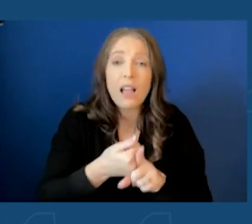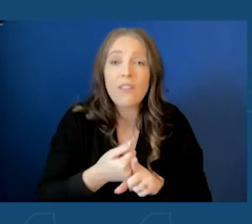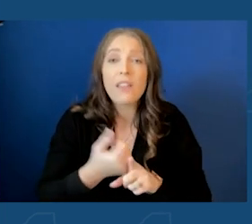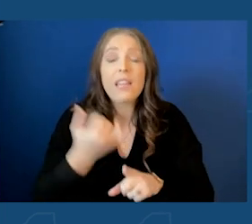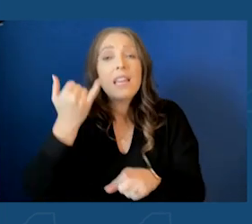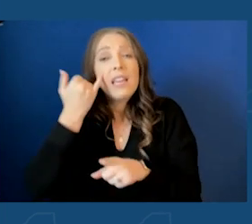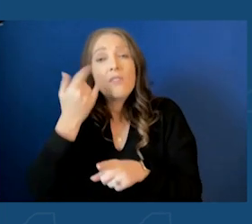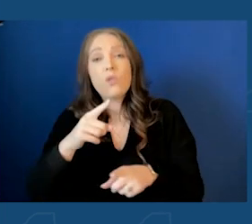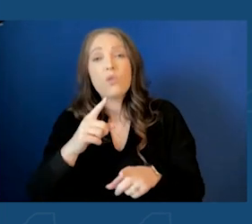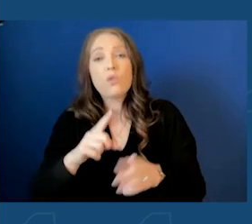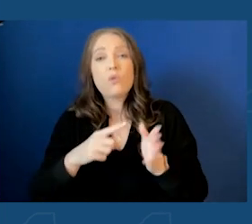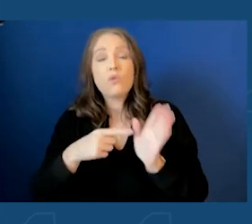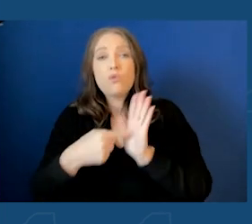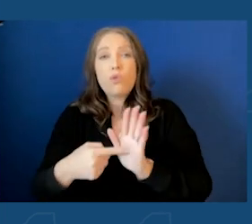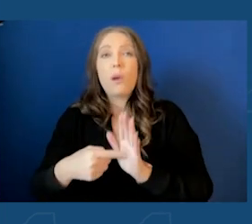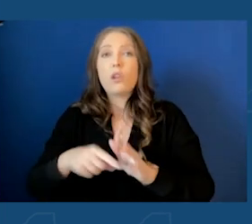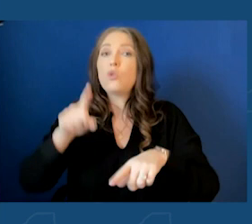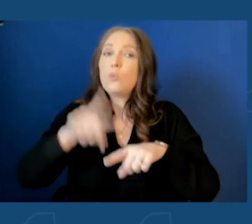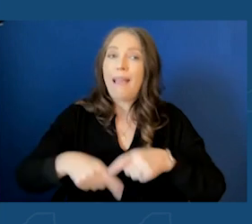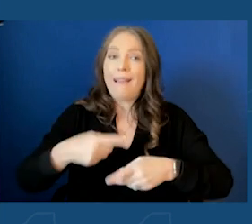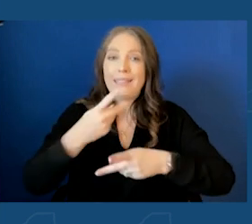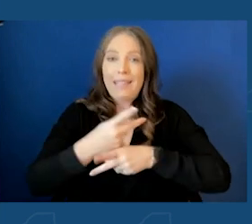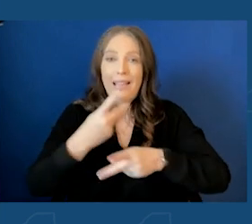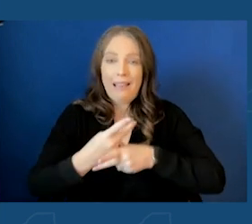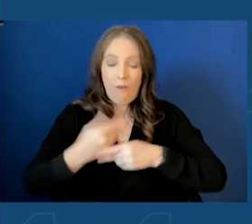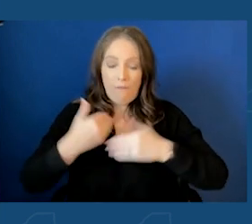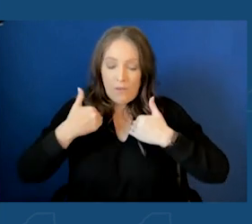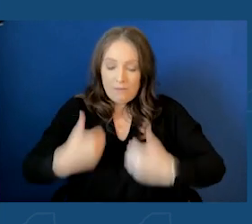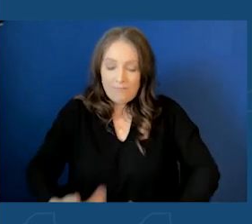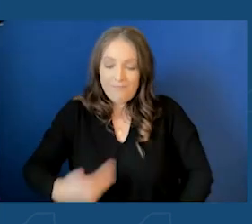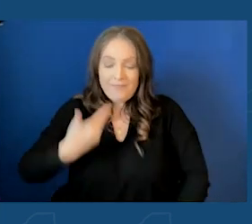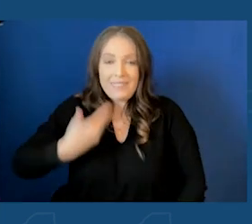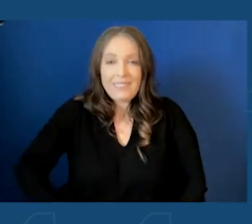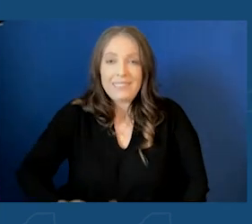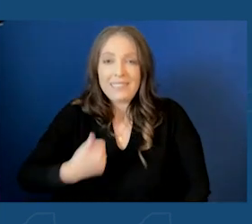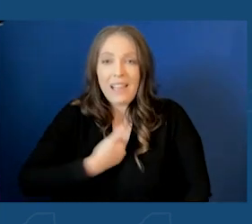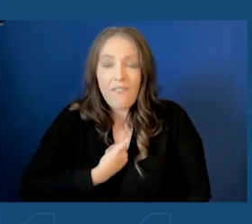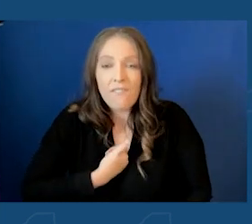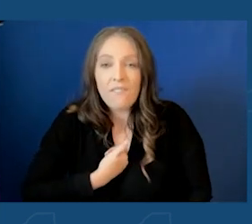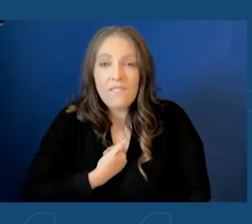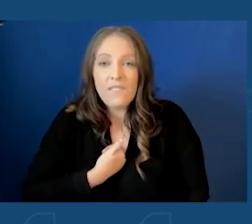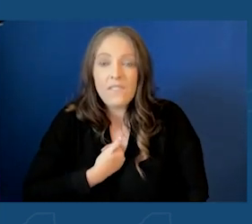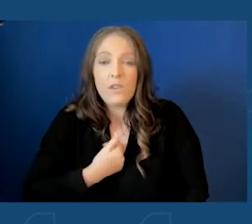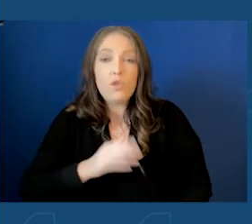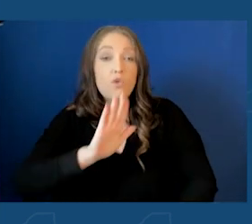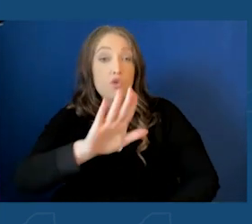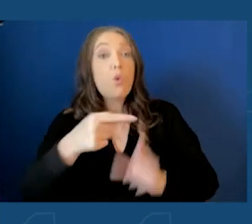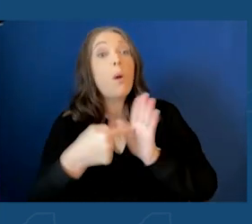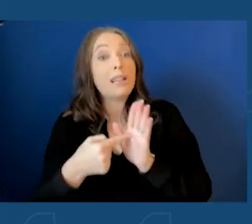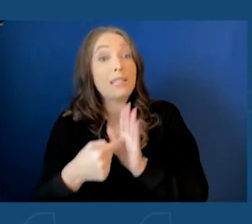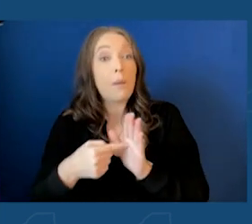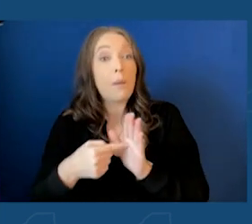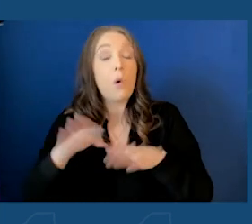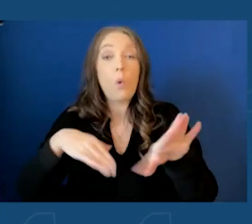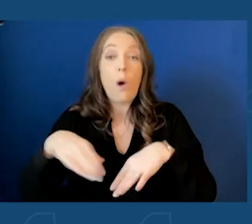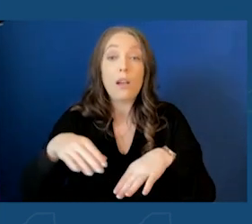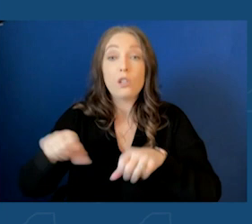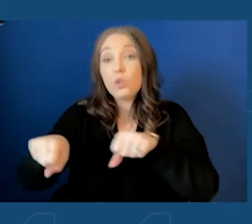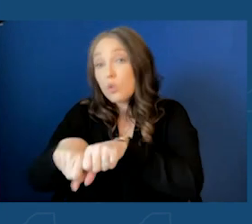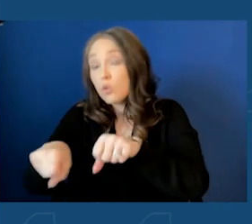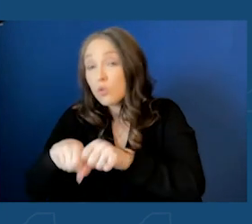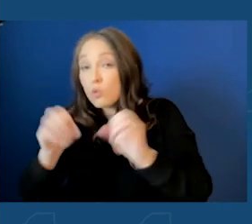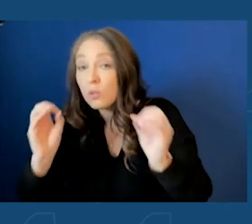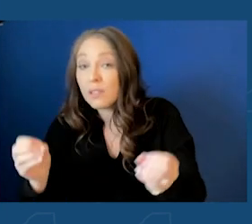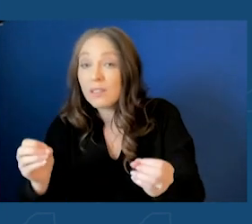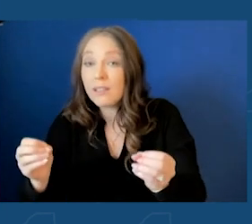not a capability to take care of your own self, basic, your example, walking around without shoes in